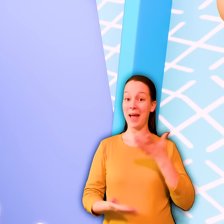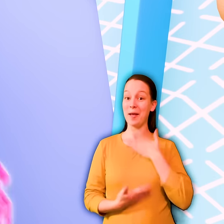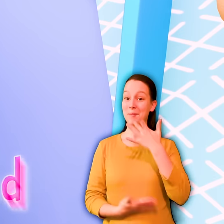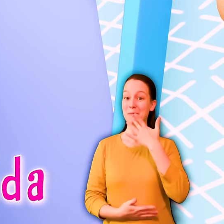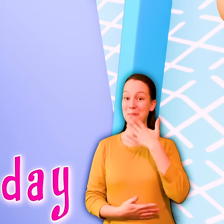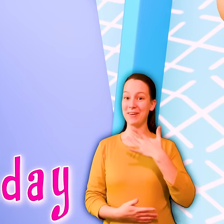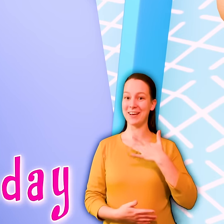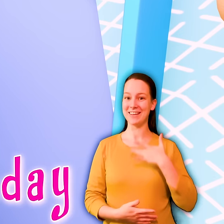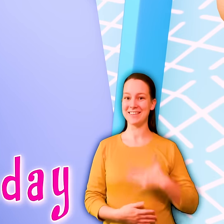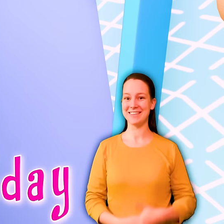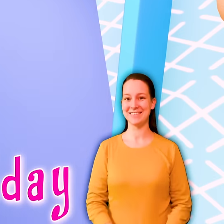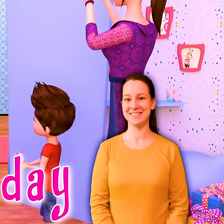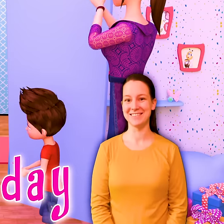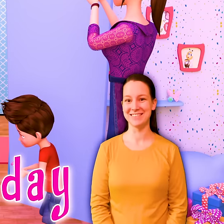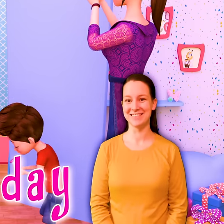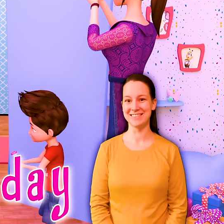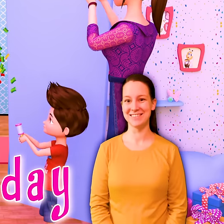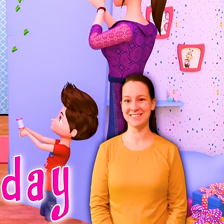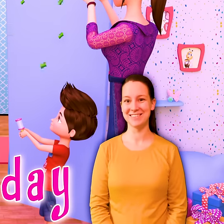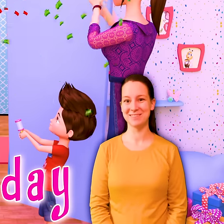happy birthday